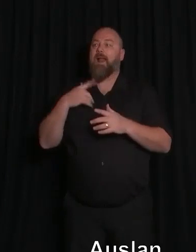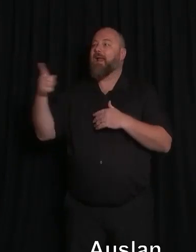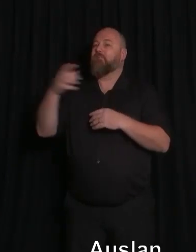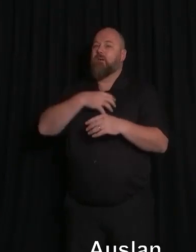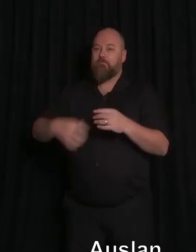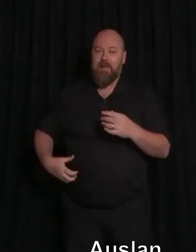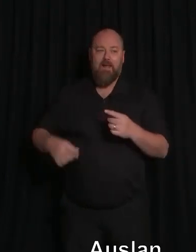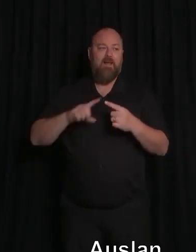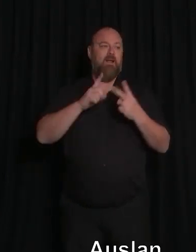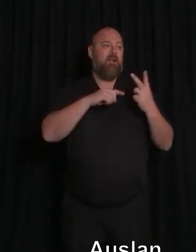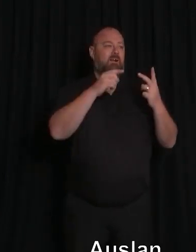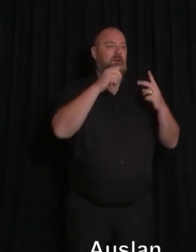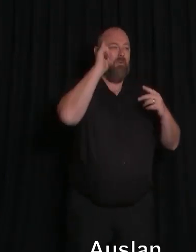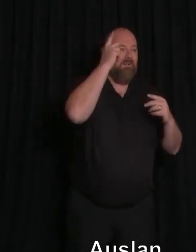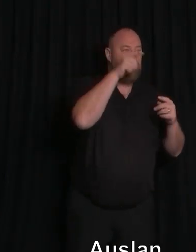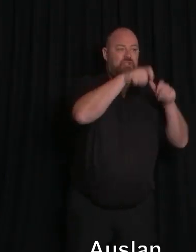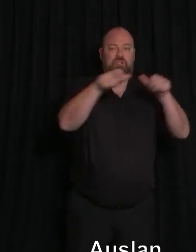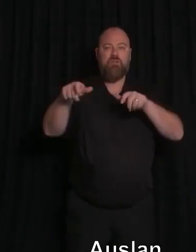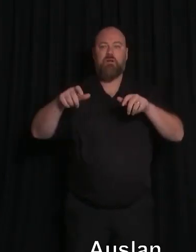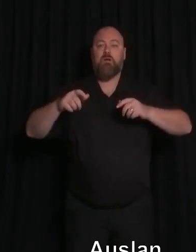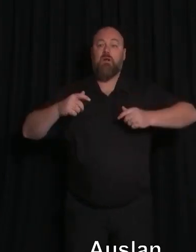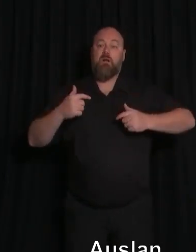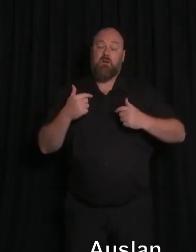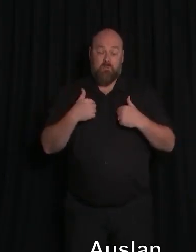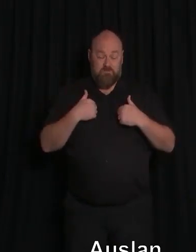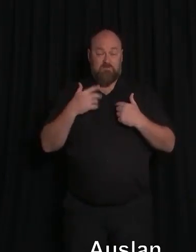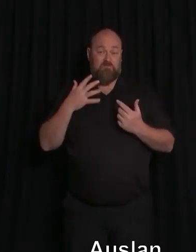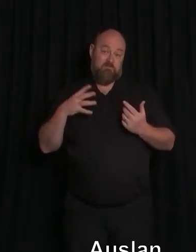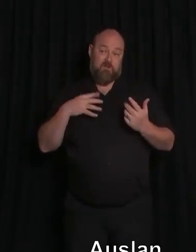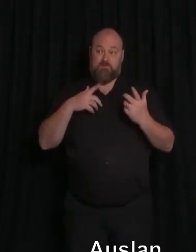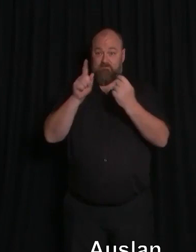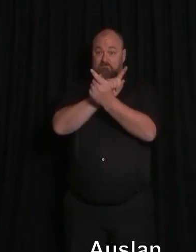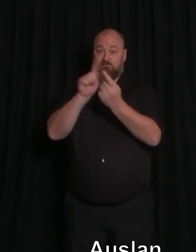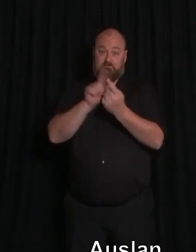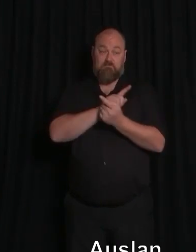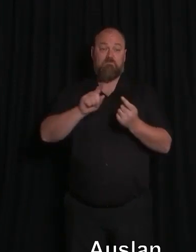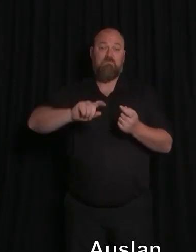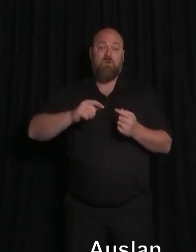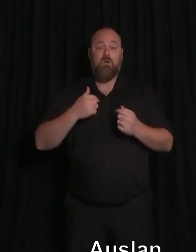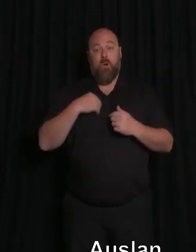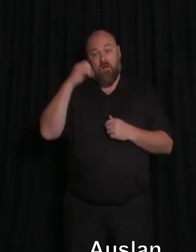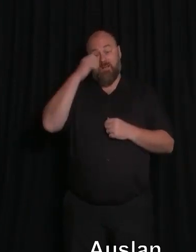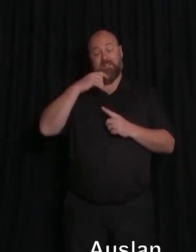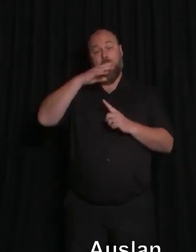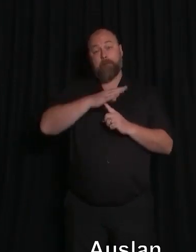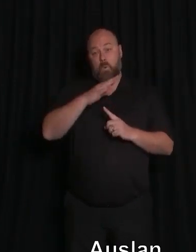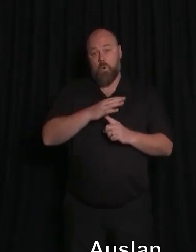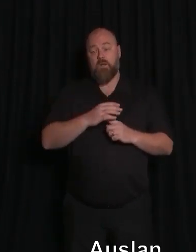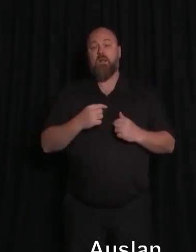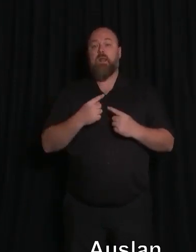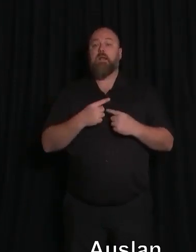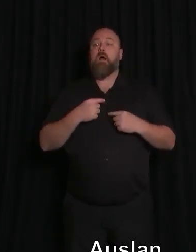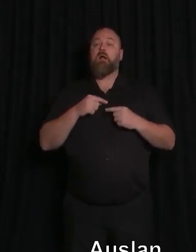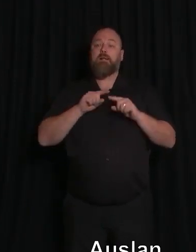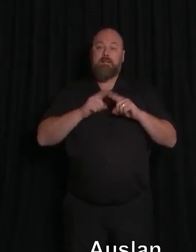parliaments, other diplomats. So all this just to say that is really, in my opinion, is very important that